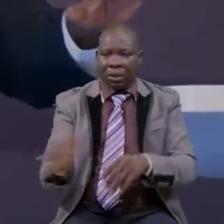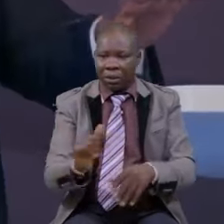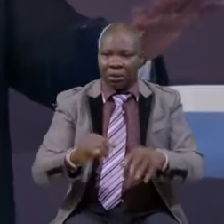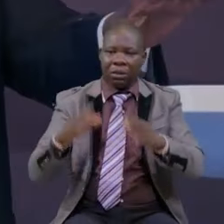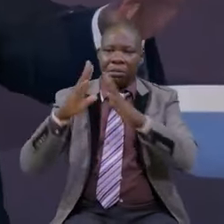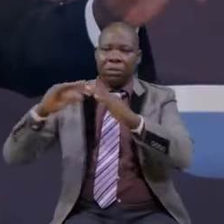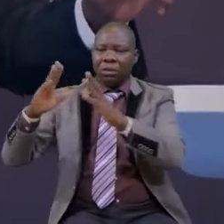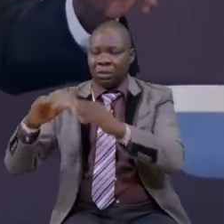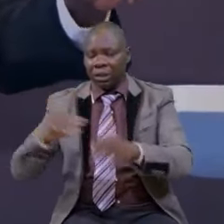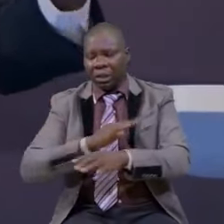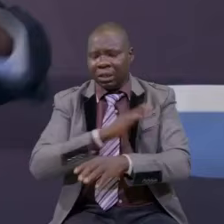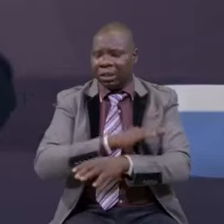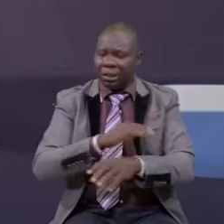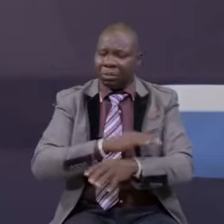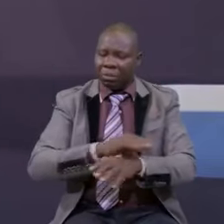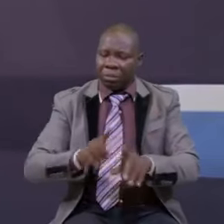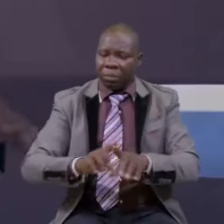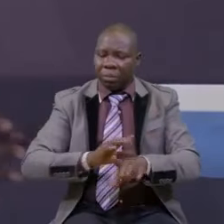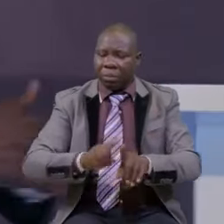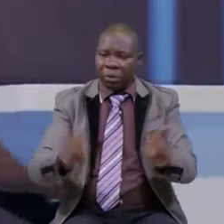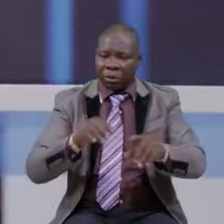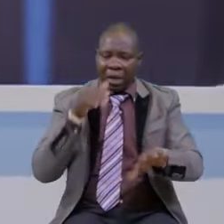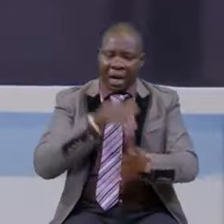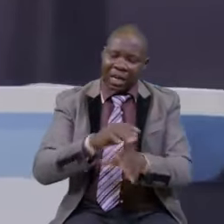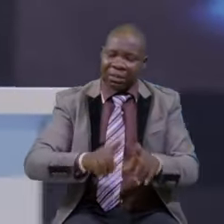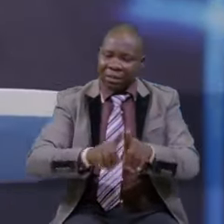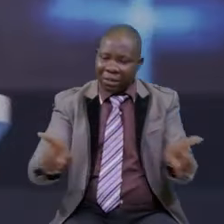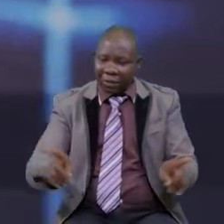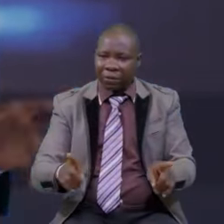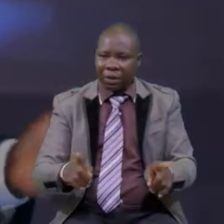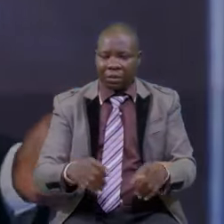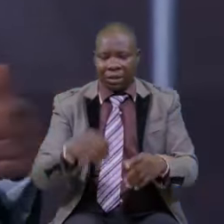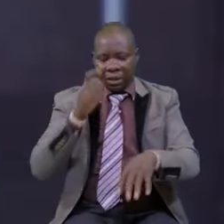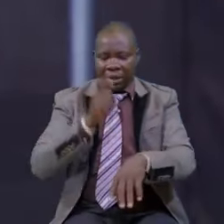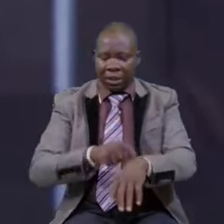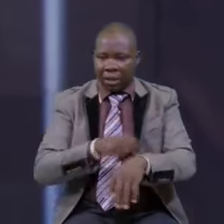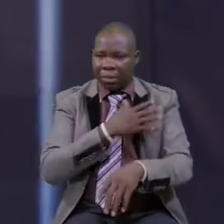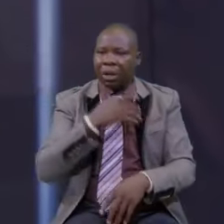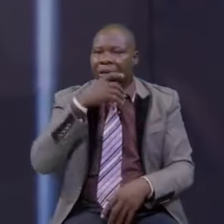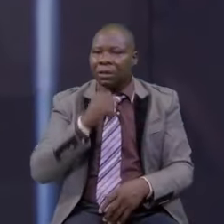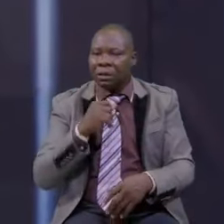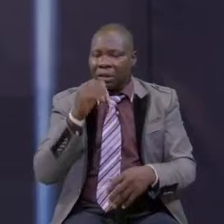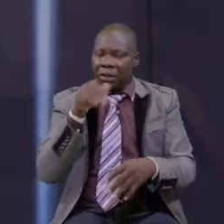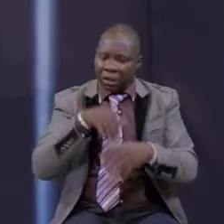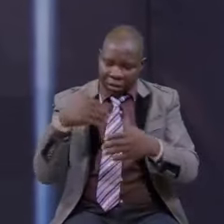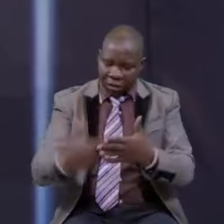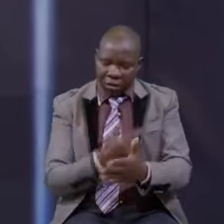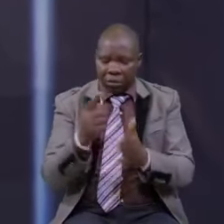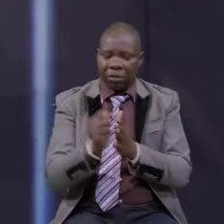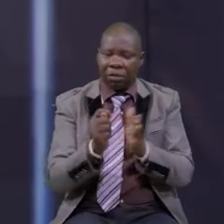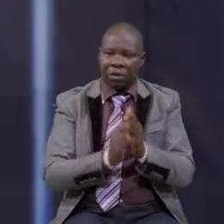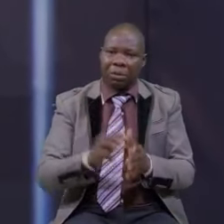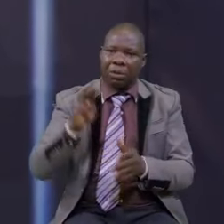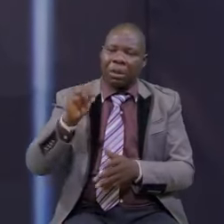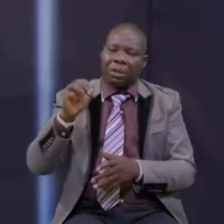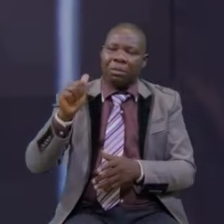at several periods and ages, and you come to the New Testament, Matthew and Mark and Luke and John, and